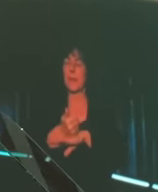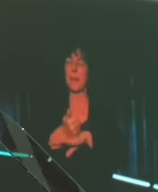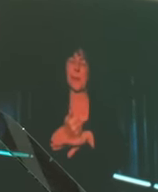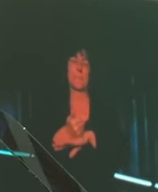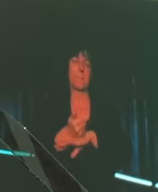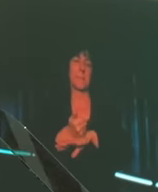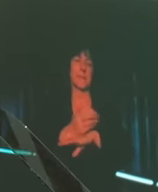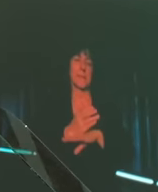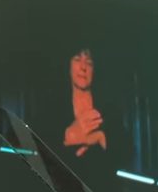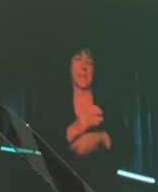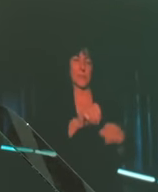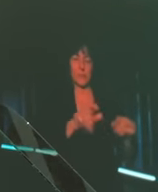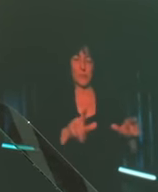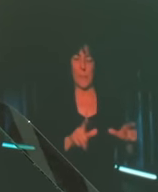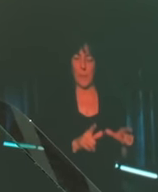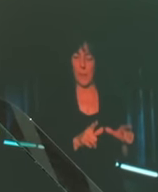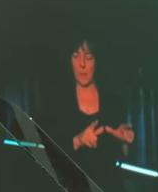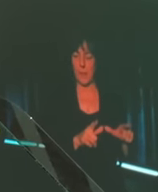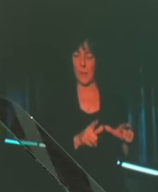tribal